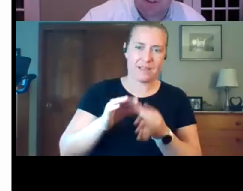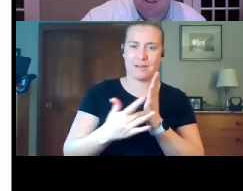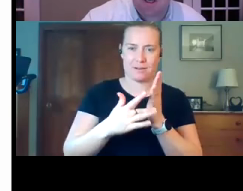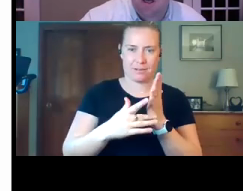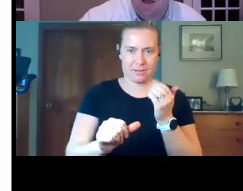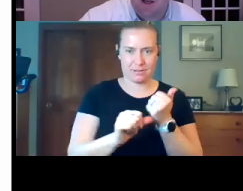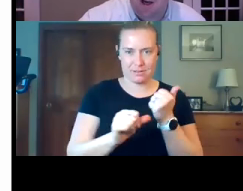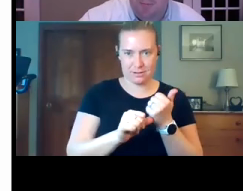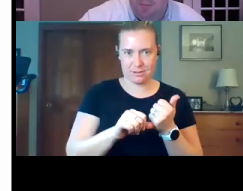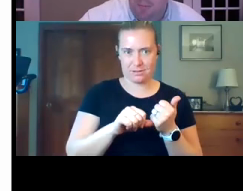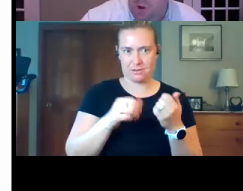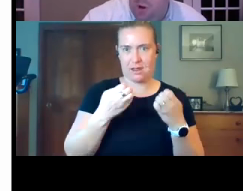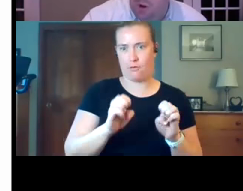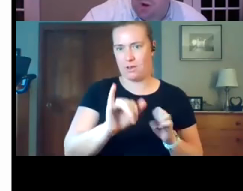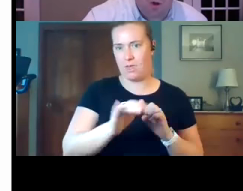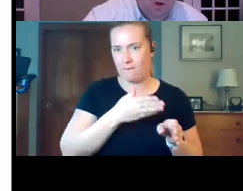fields.